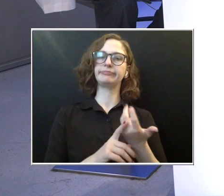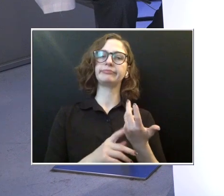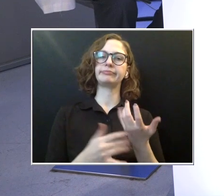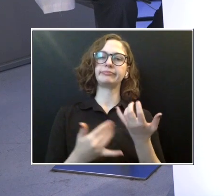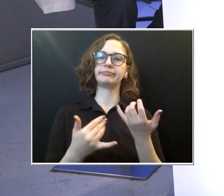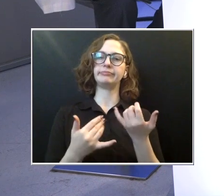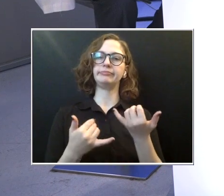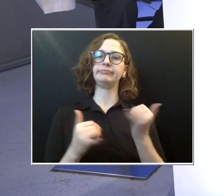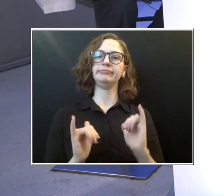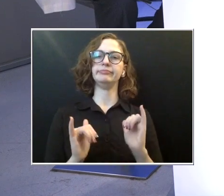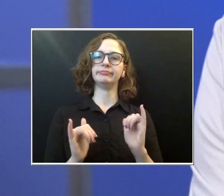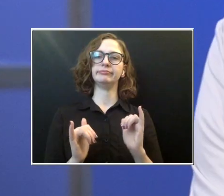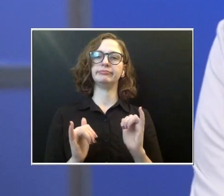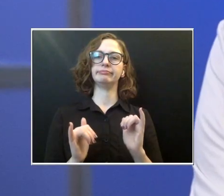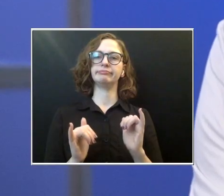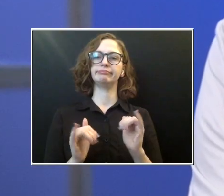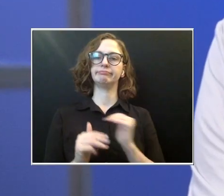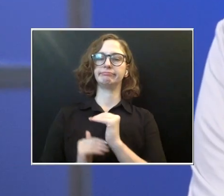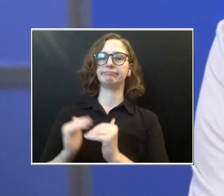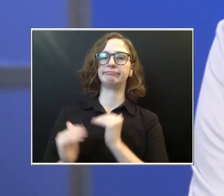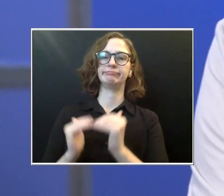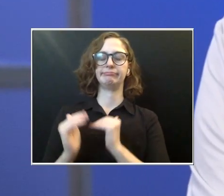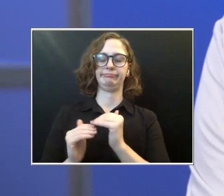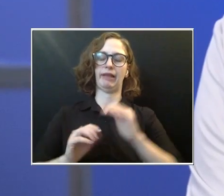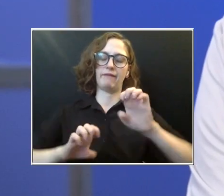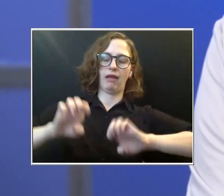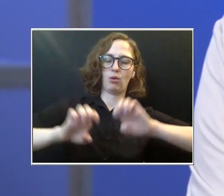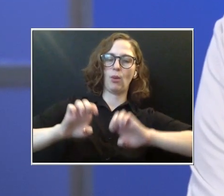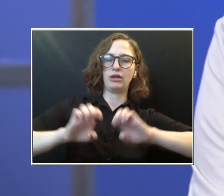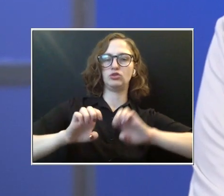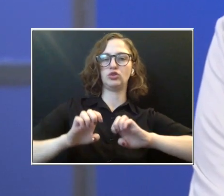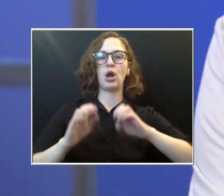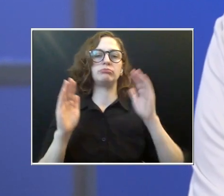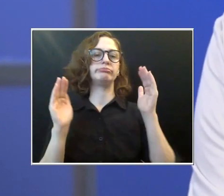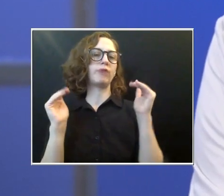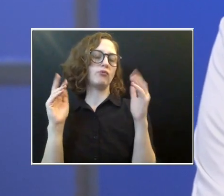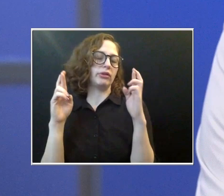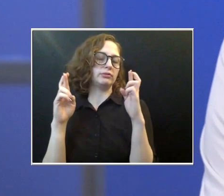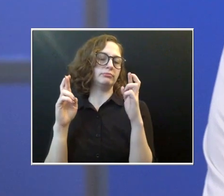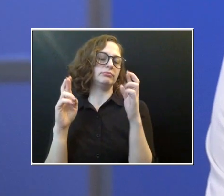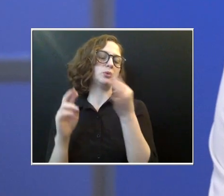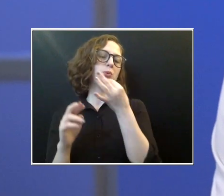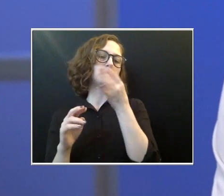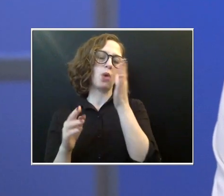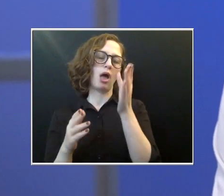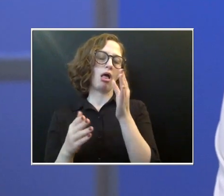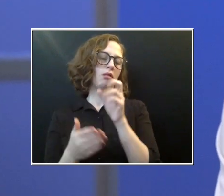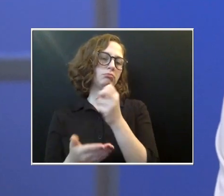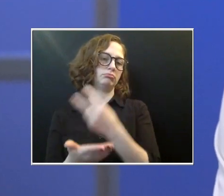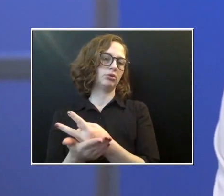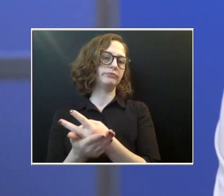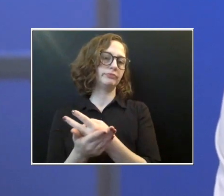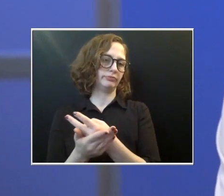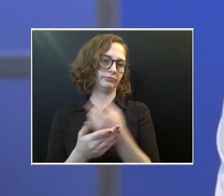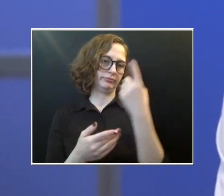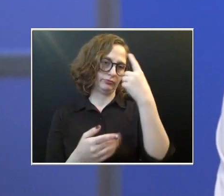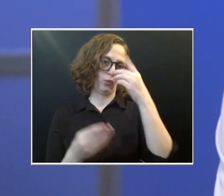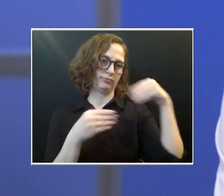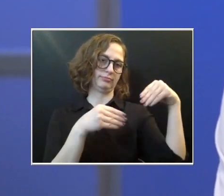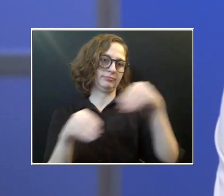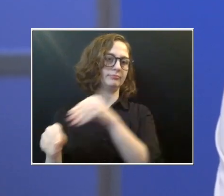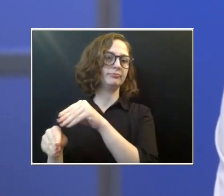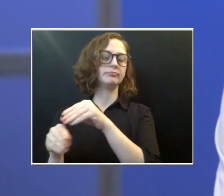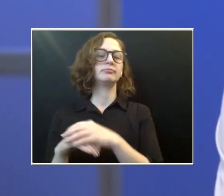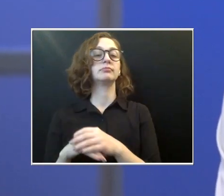of being evaluated and hopefully approved to be on the market in the future. That has been studied relatively